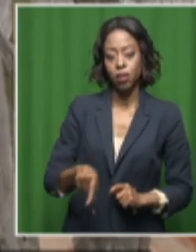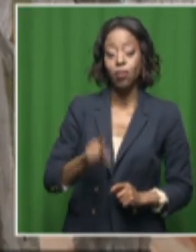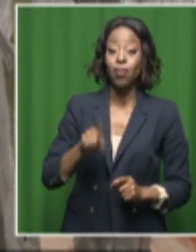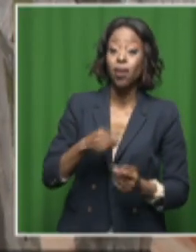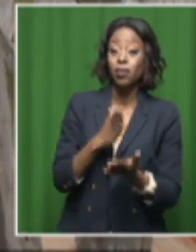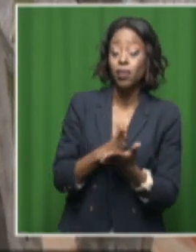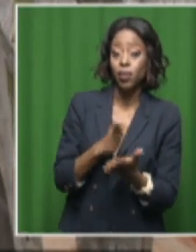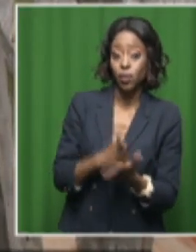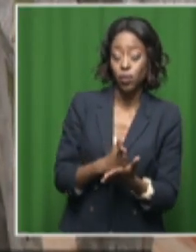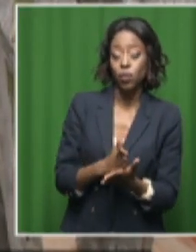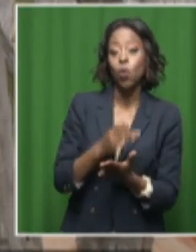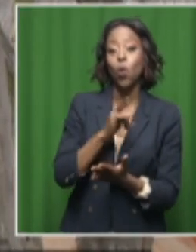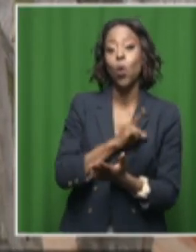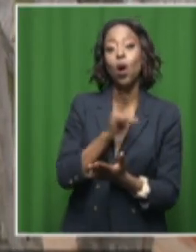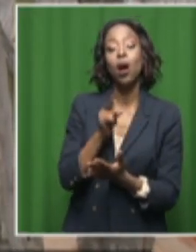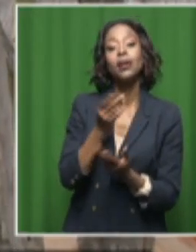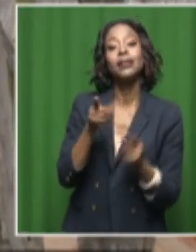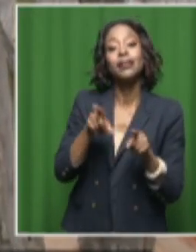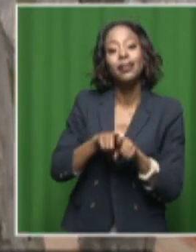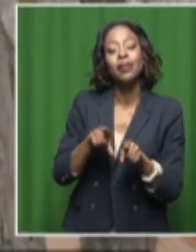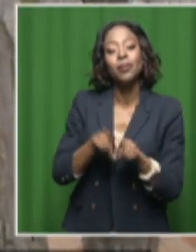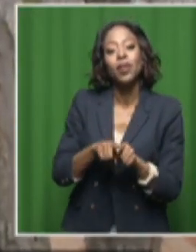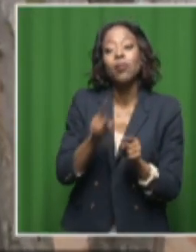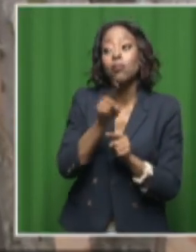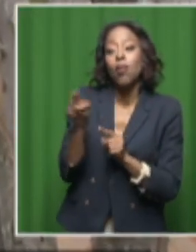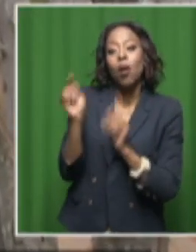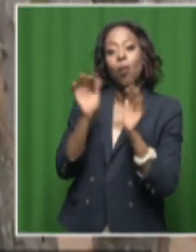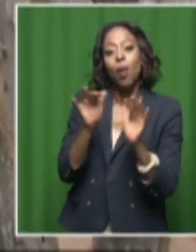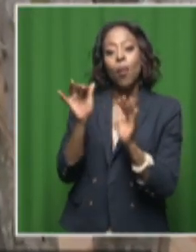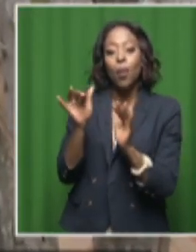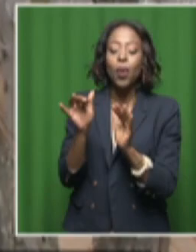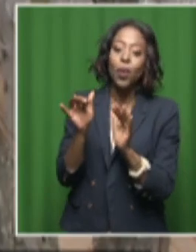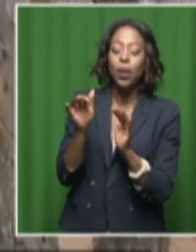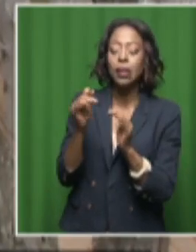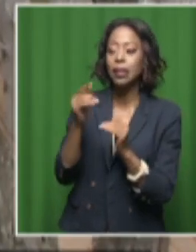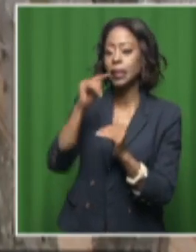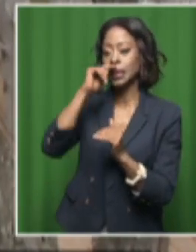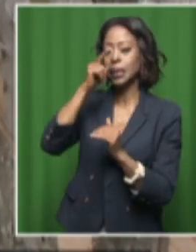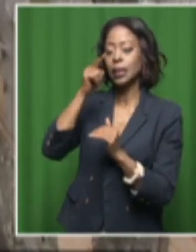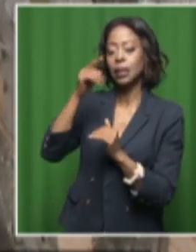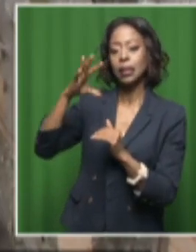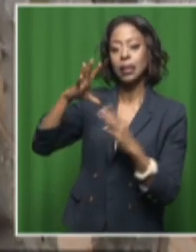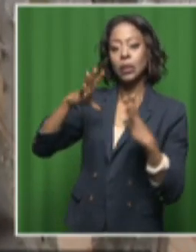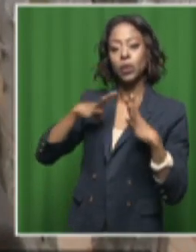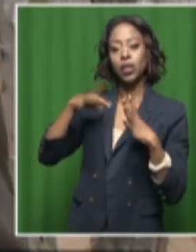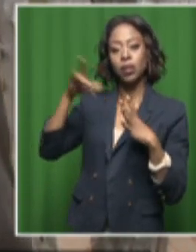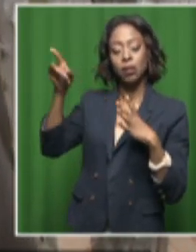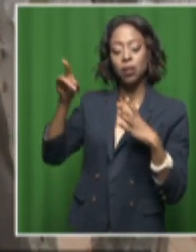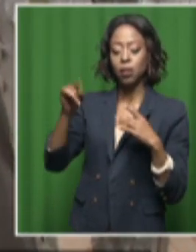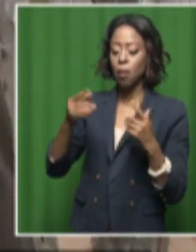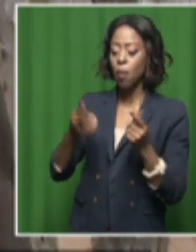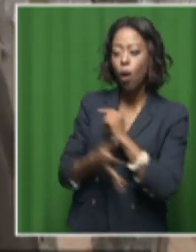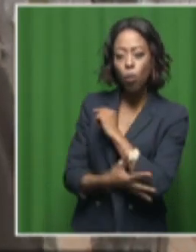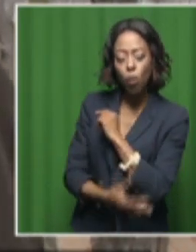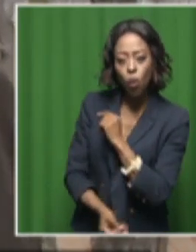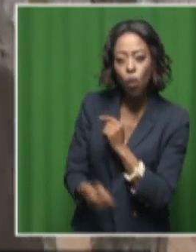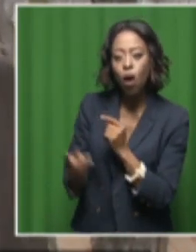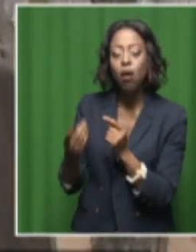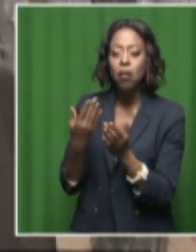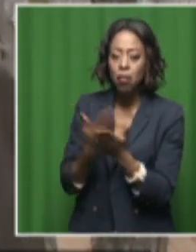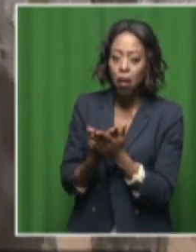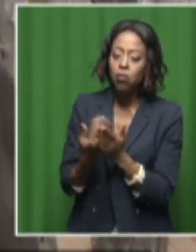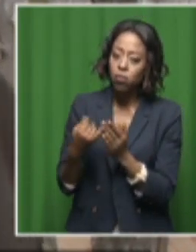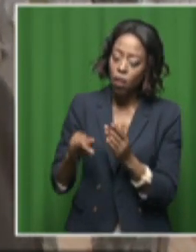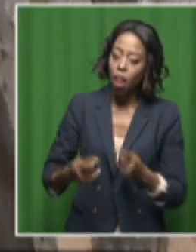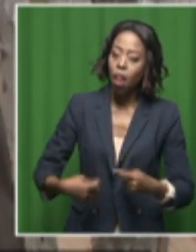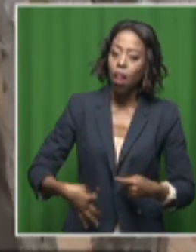sure that even those that are not in the LSM, that is the lowest, both the lowest and the highest LSMs, can